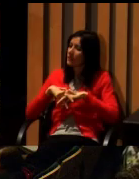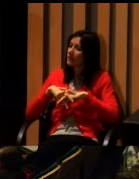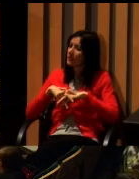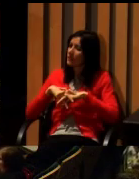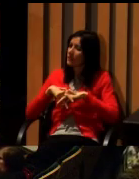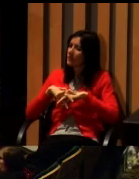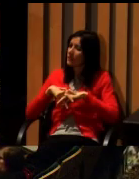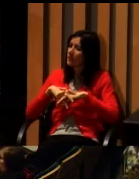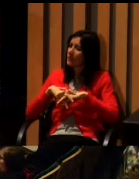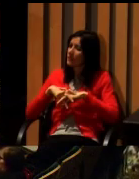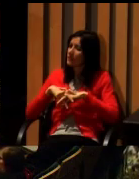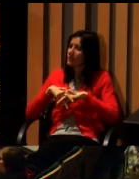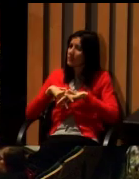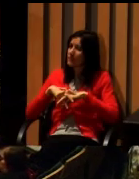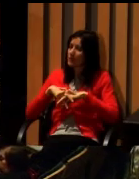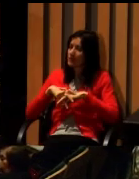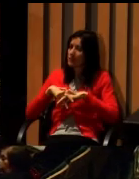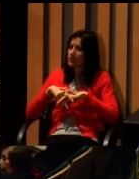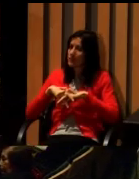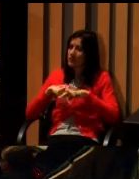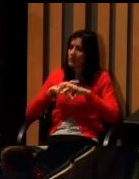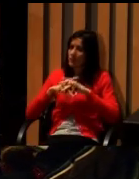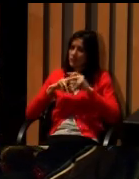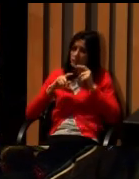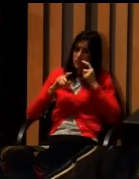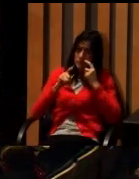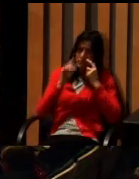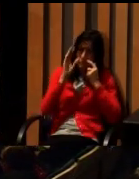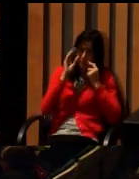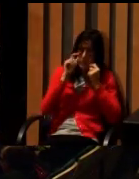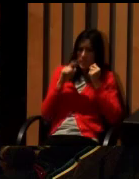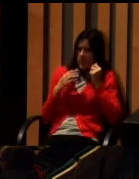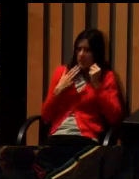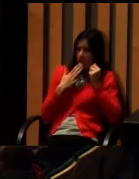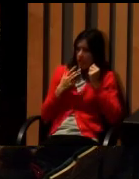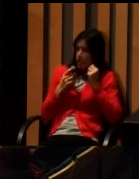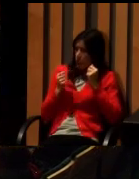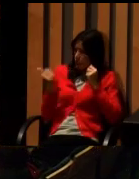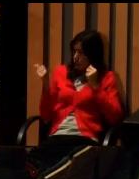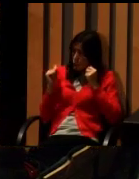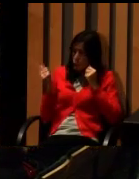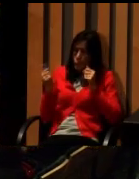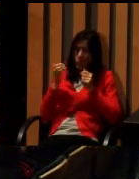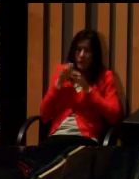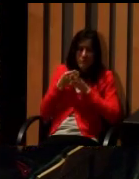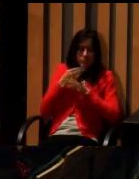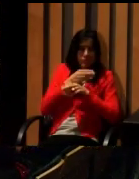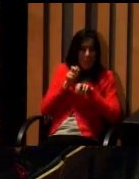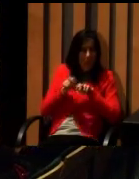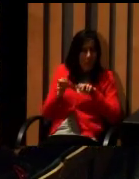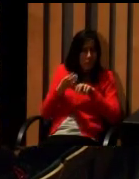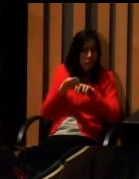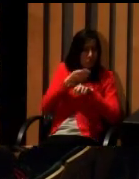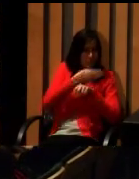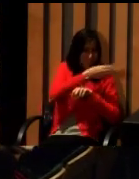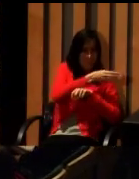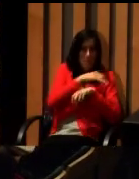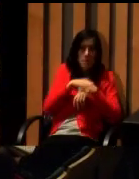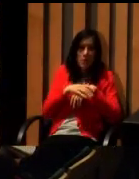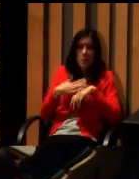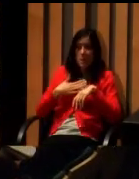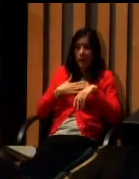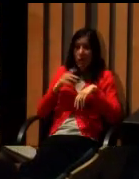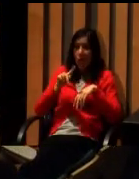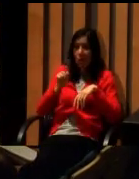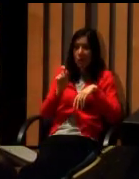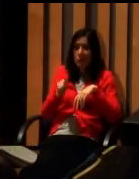Thank this panel and the other panels for really encouraging our hearts and minds. I feel that this question is almost somewhat anticlimactic,